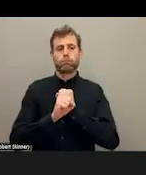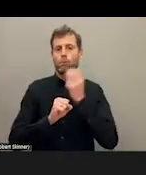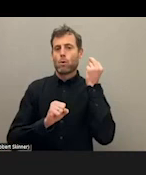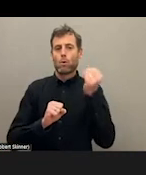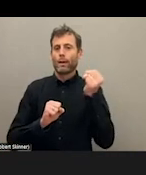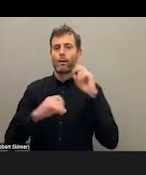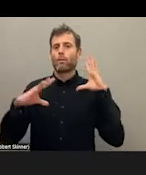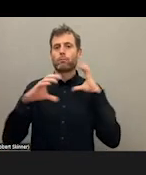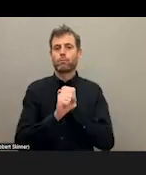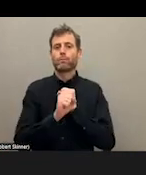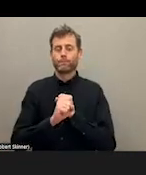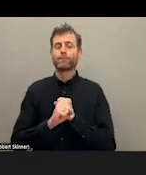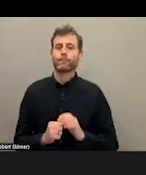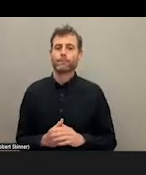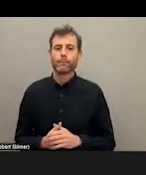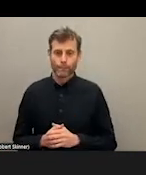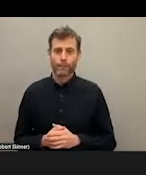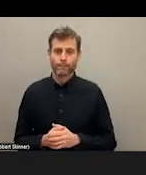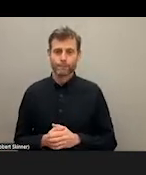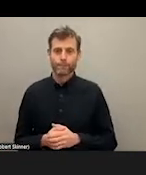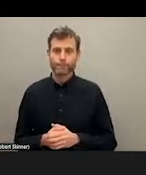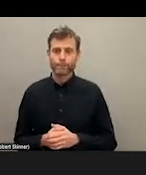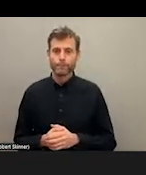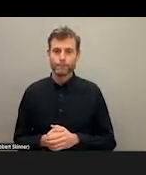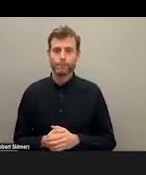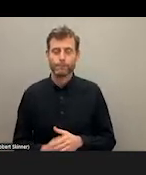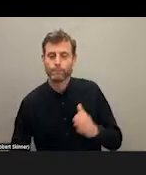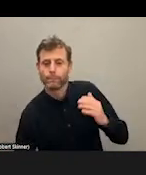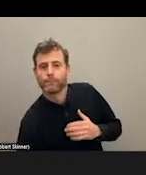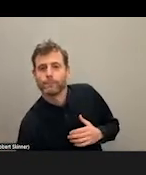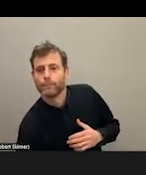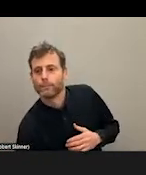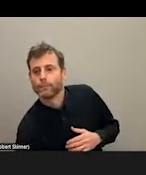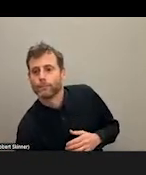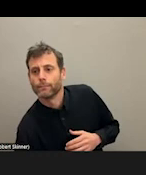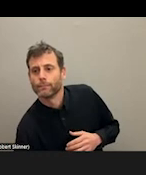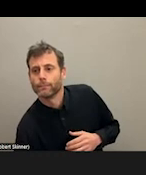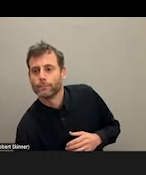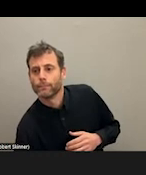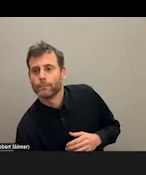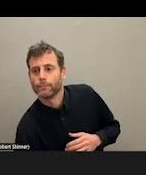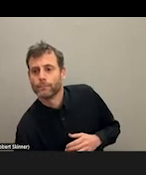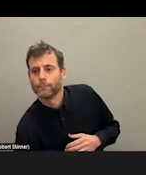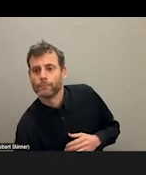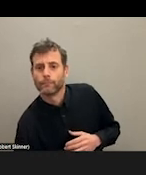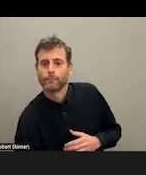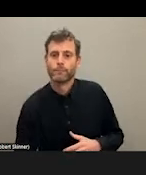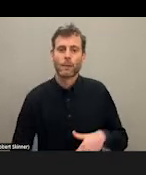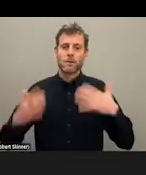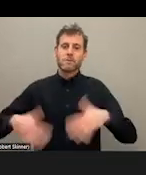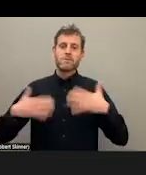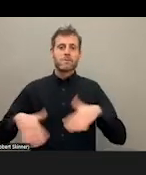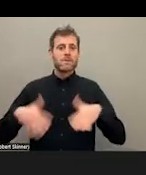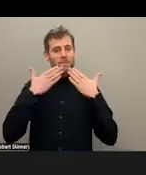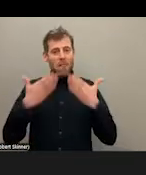Thank you, Julia. Thanks for inviting Norad to give some remarks at the end of a very inspiring and